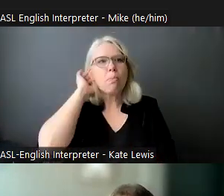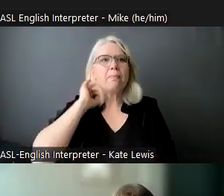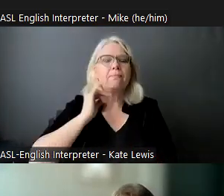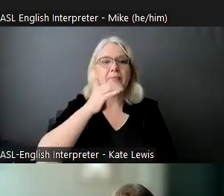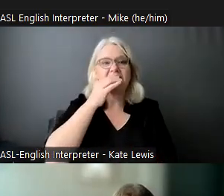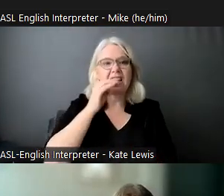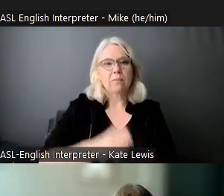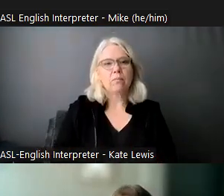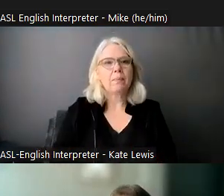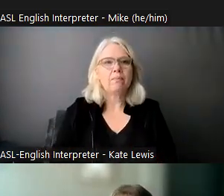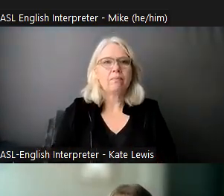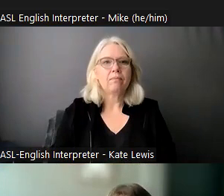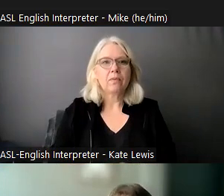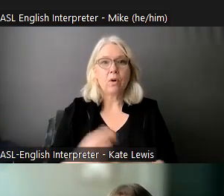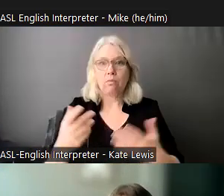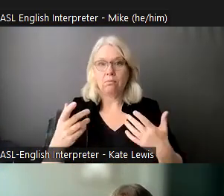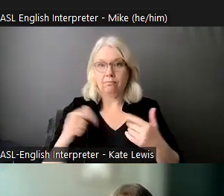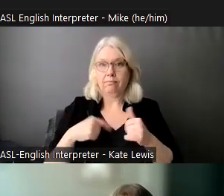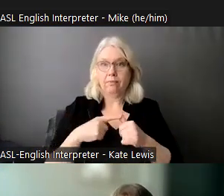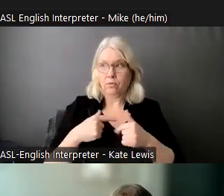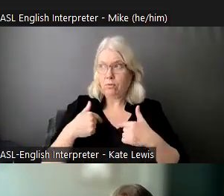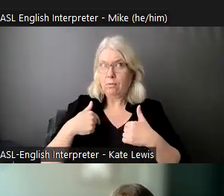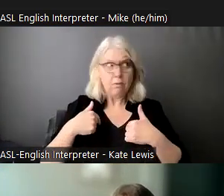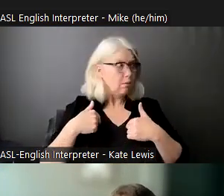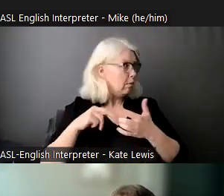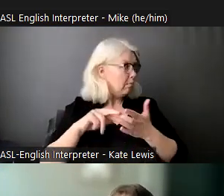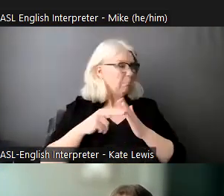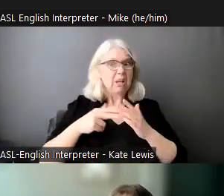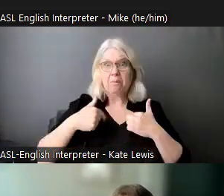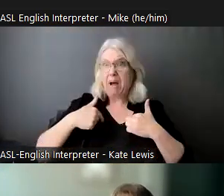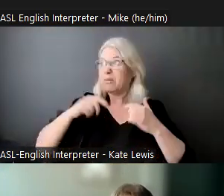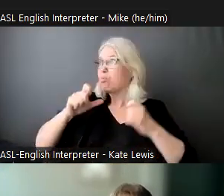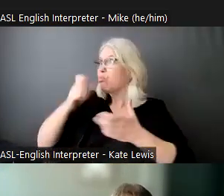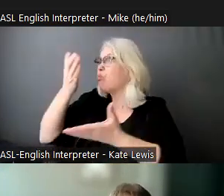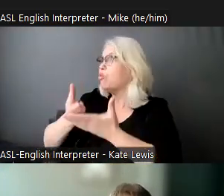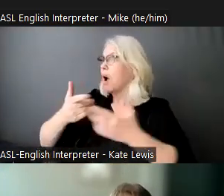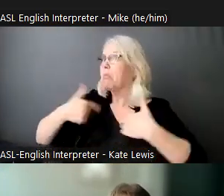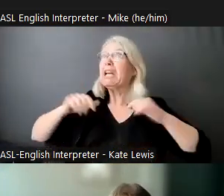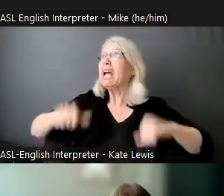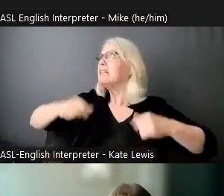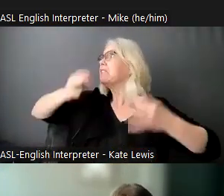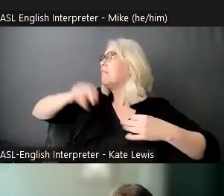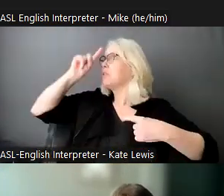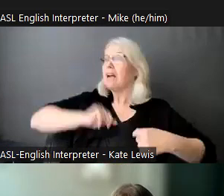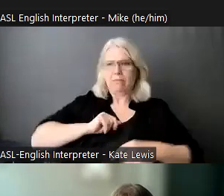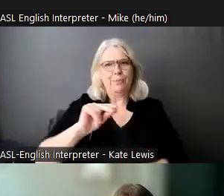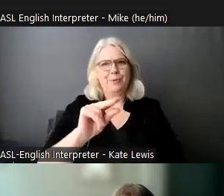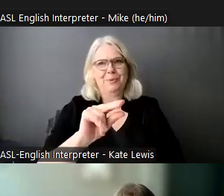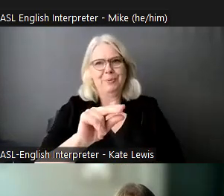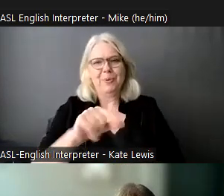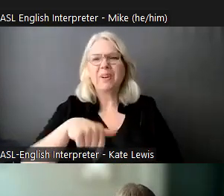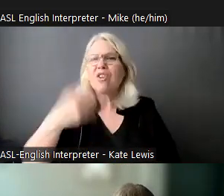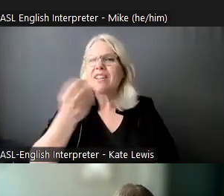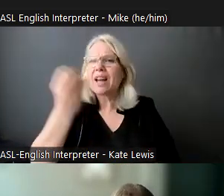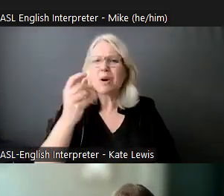So first question is, do I have to prove that I'm capable? So no, in Ontario, we are all presumed to be capable. When